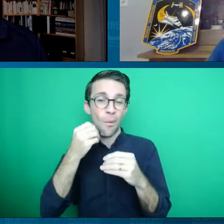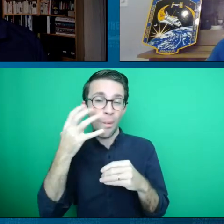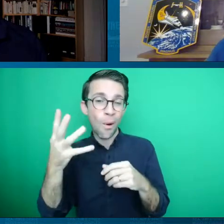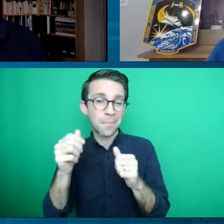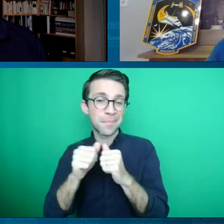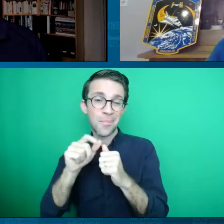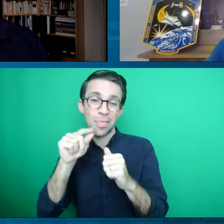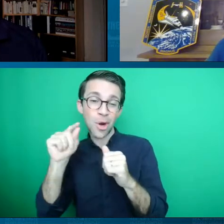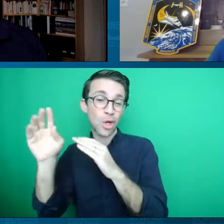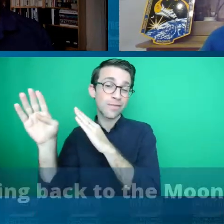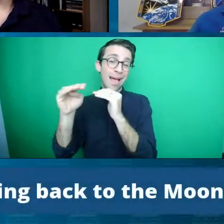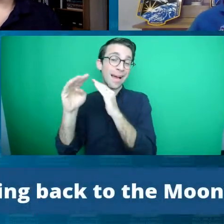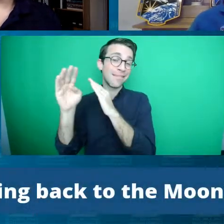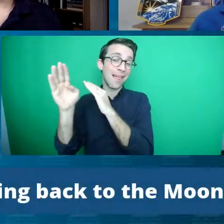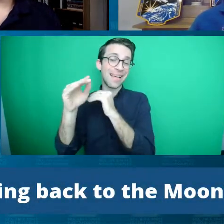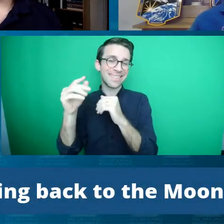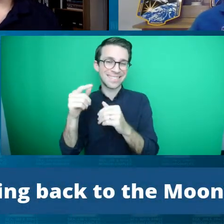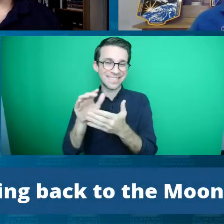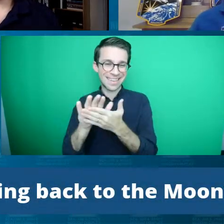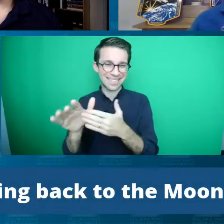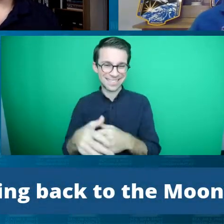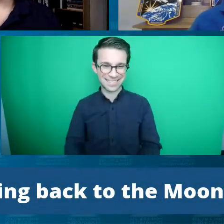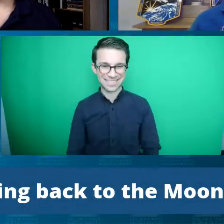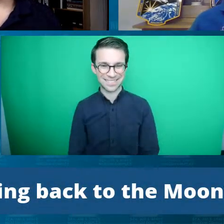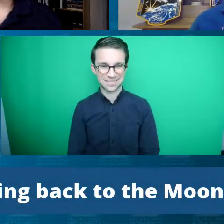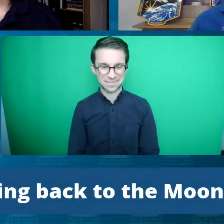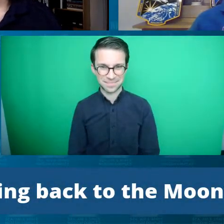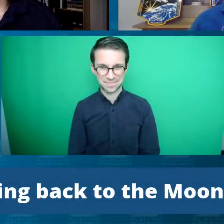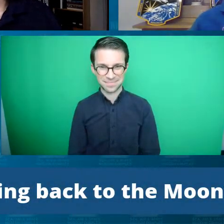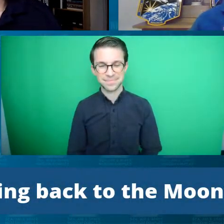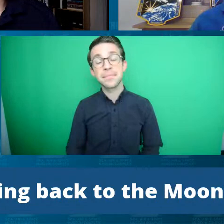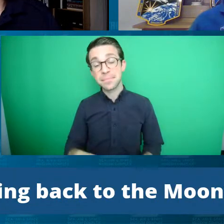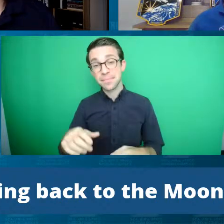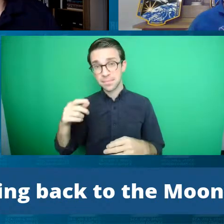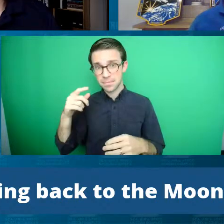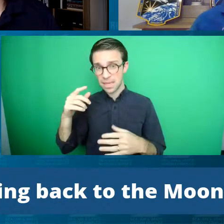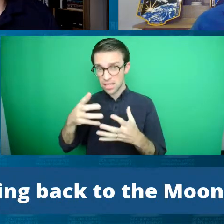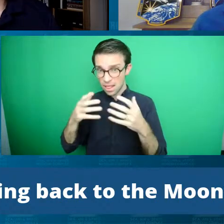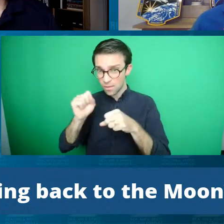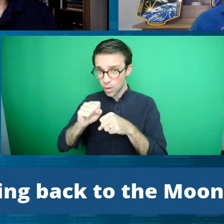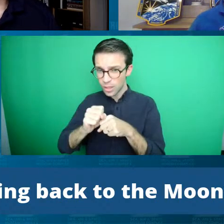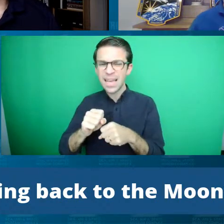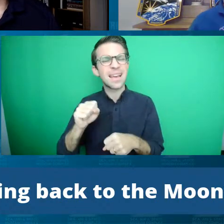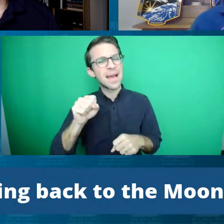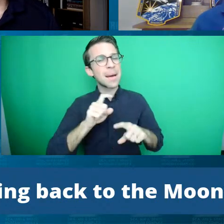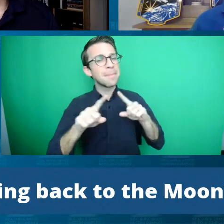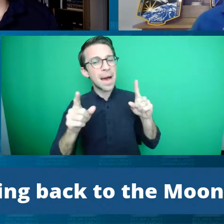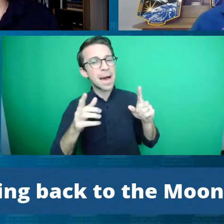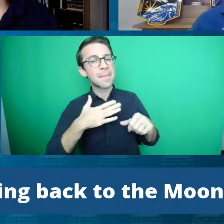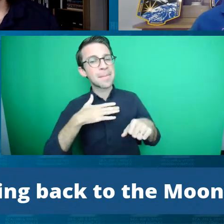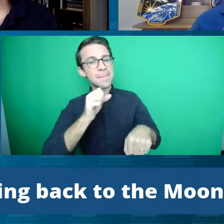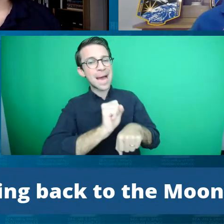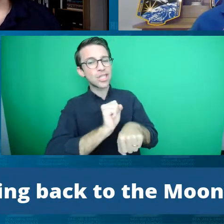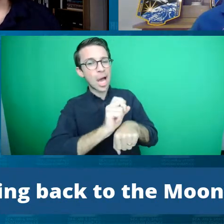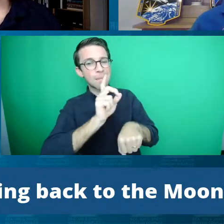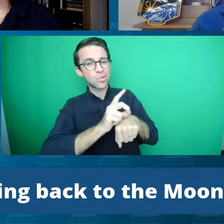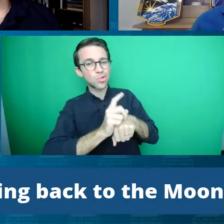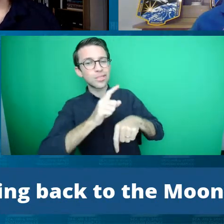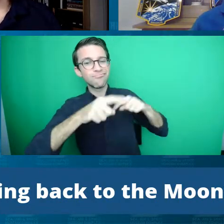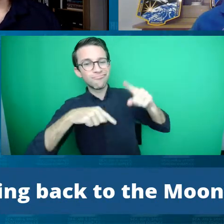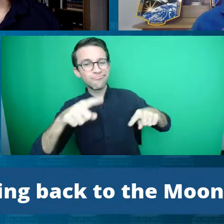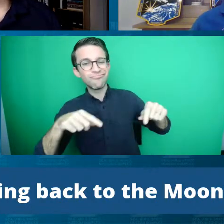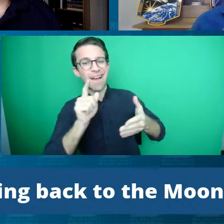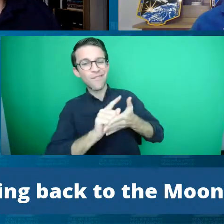So. Sounds like a lot of work. Yeah, but the best thing about it is you never know what you're doing week to week, which I really love as an astronaut.